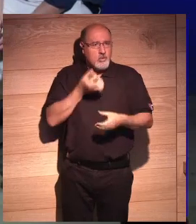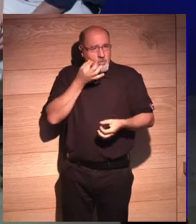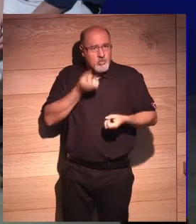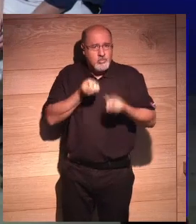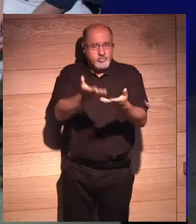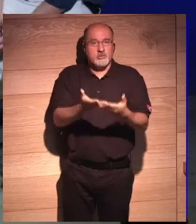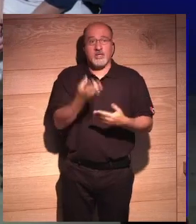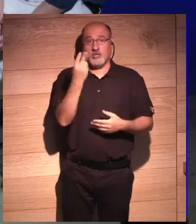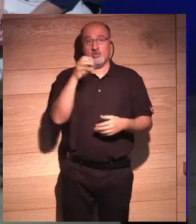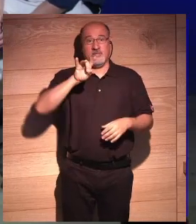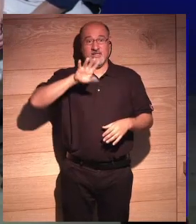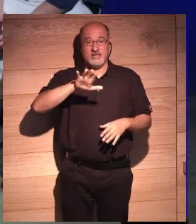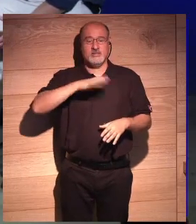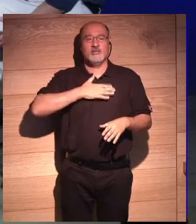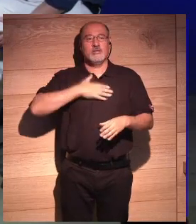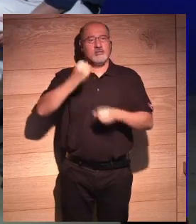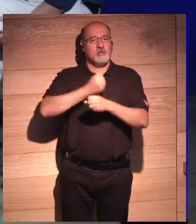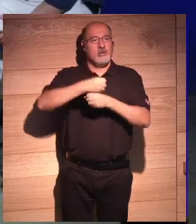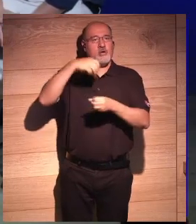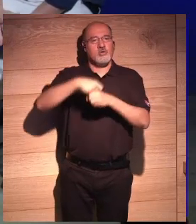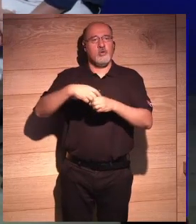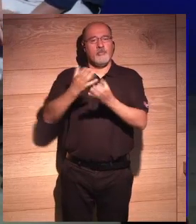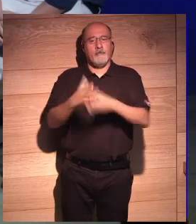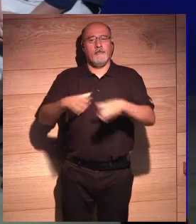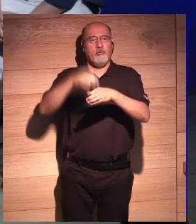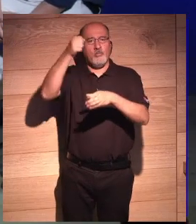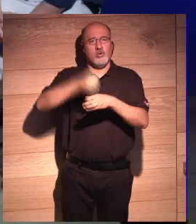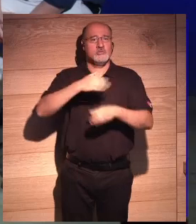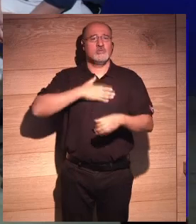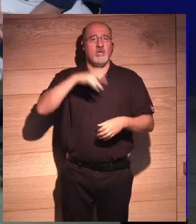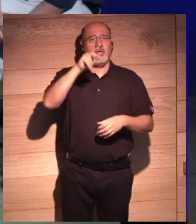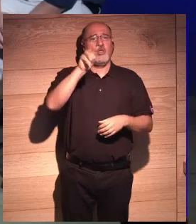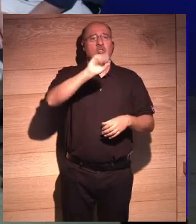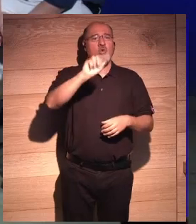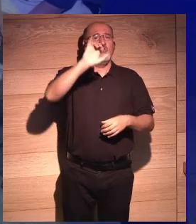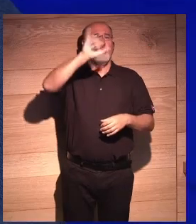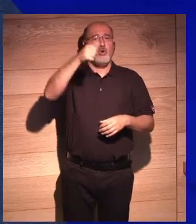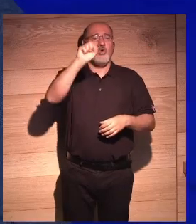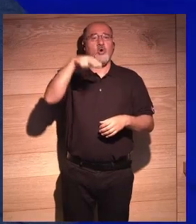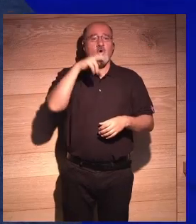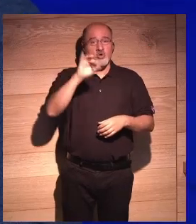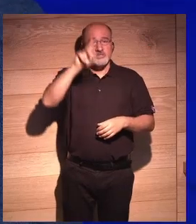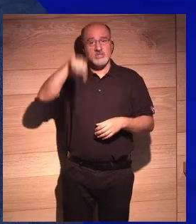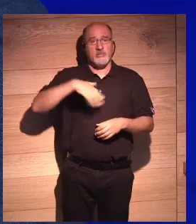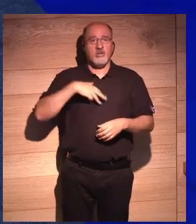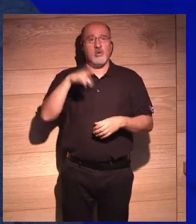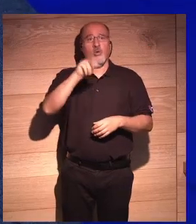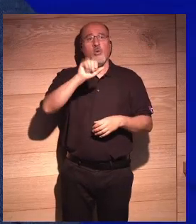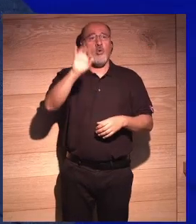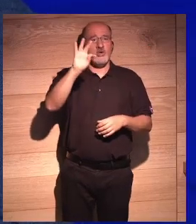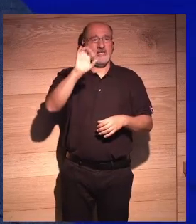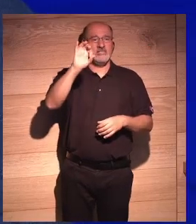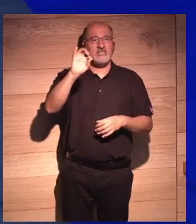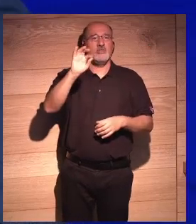as regards real-time data, we've been working with Dow Jones and Wall Street Journal since 2015. And what we're doing is